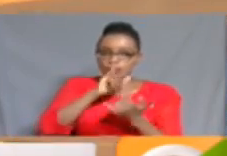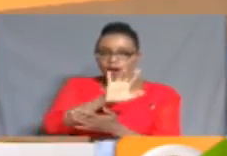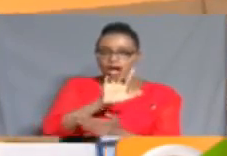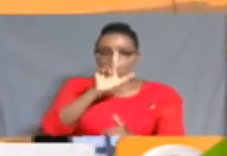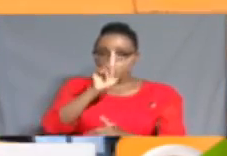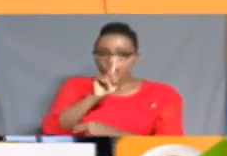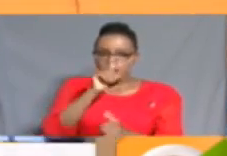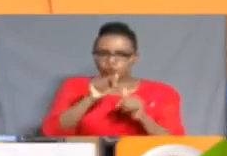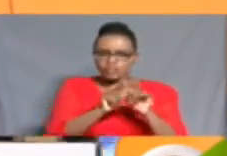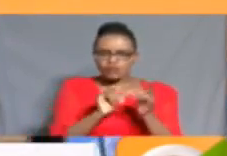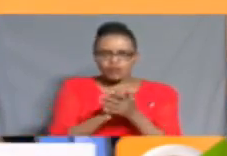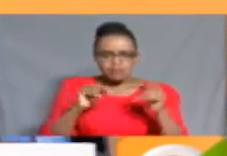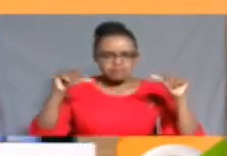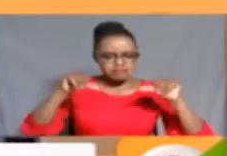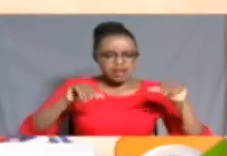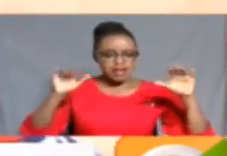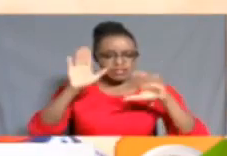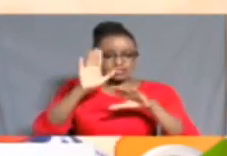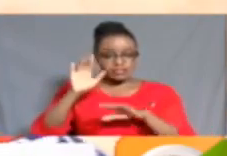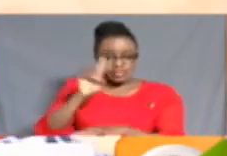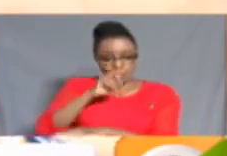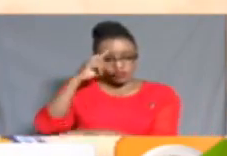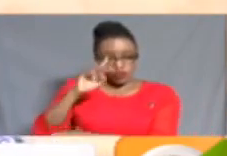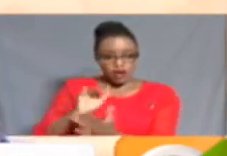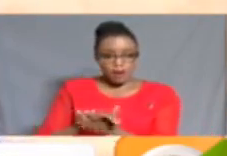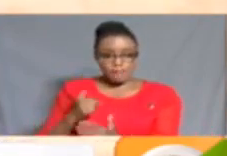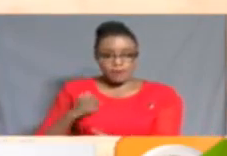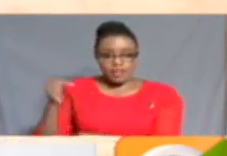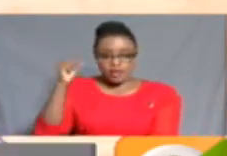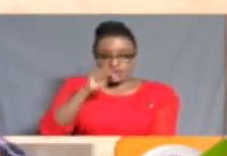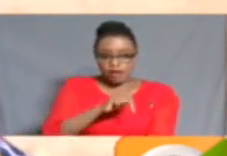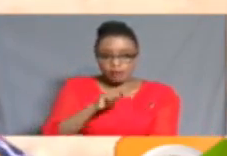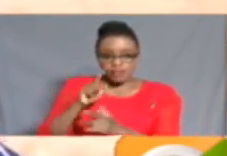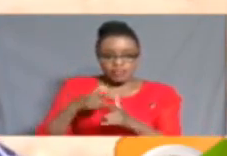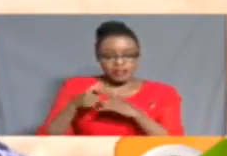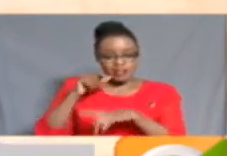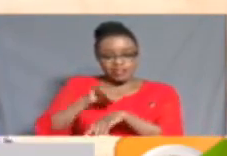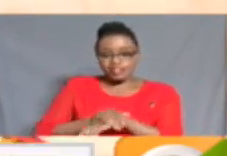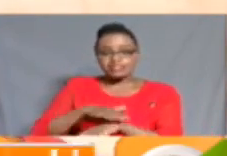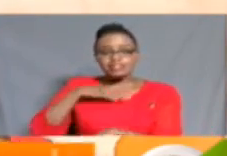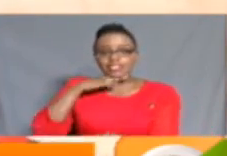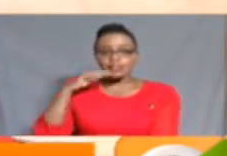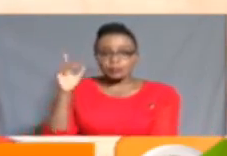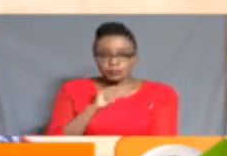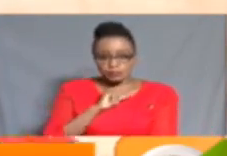that marked a dark day for her. Kuja hapa nimekuta amekufa.